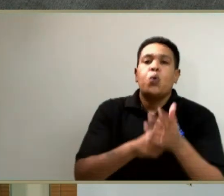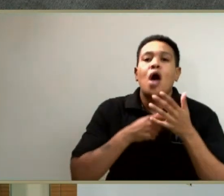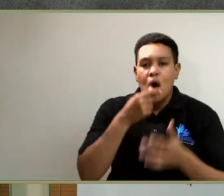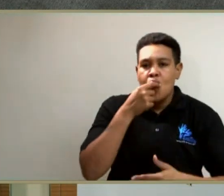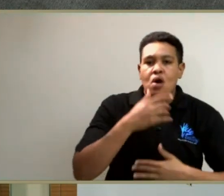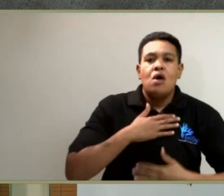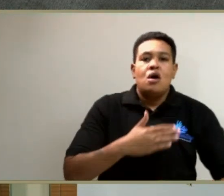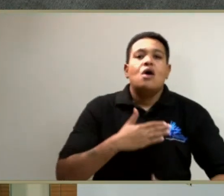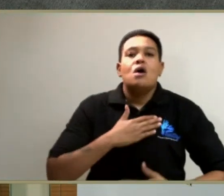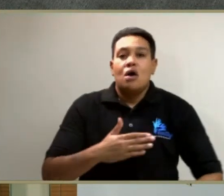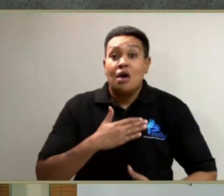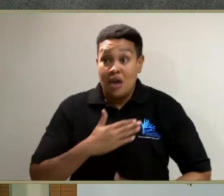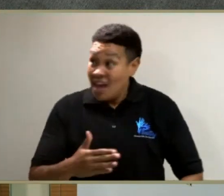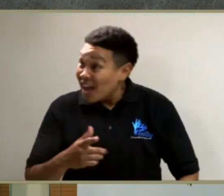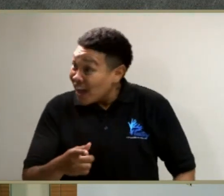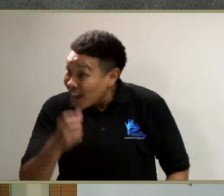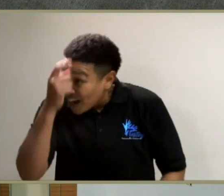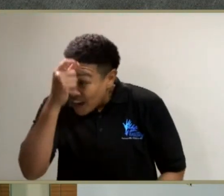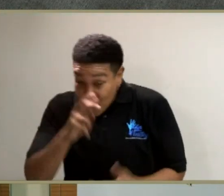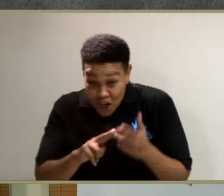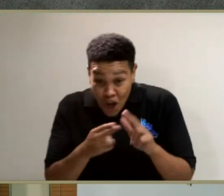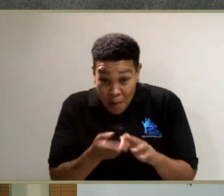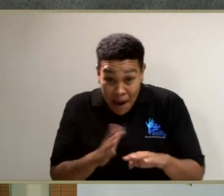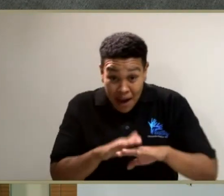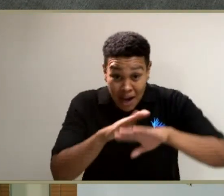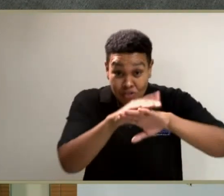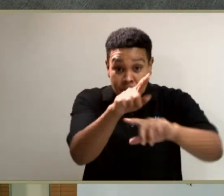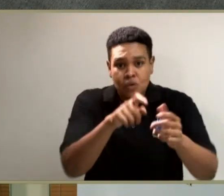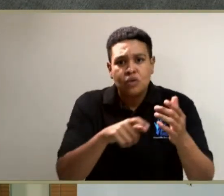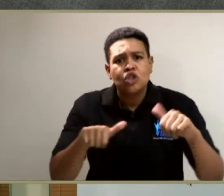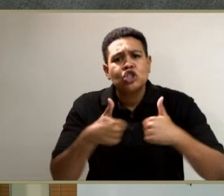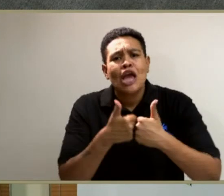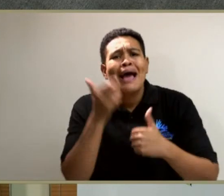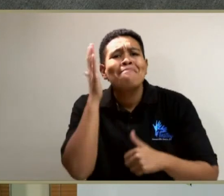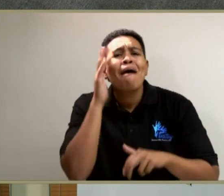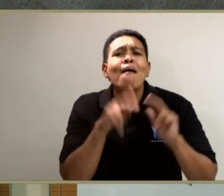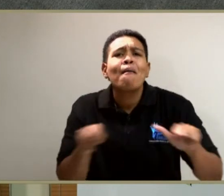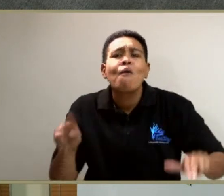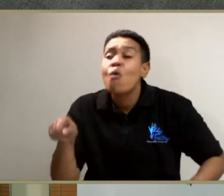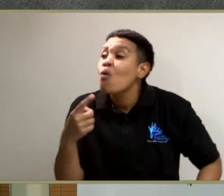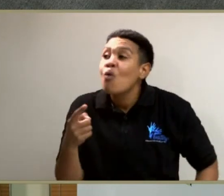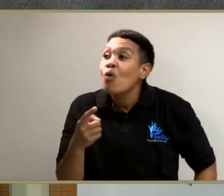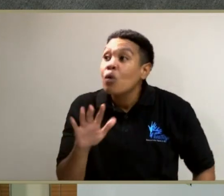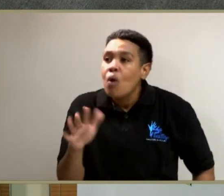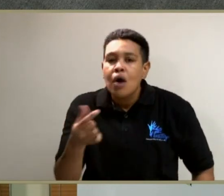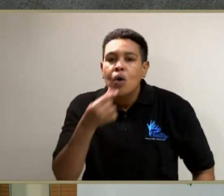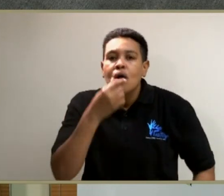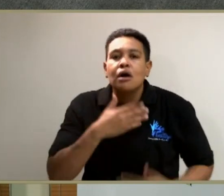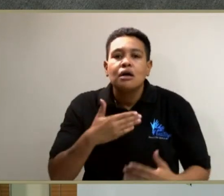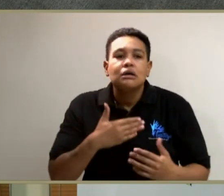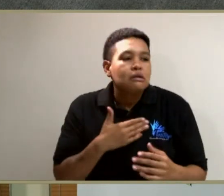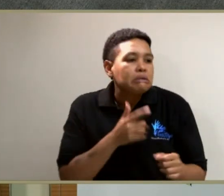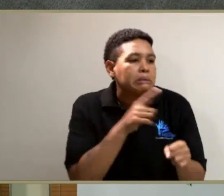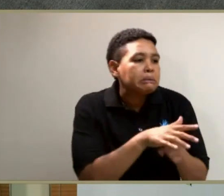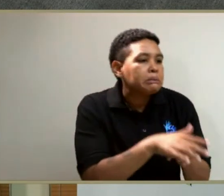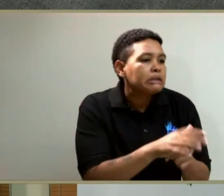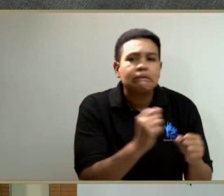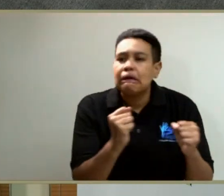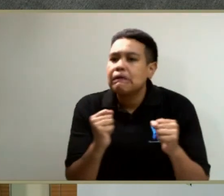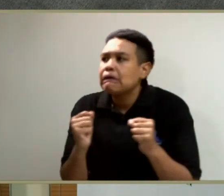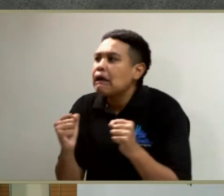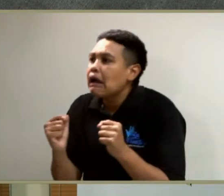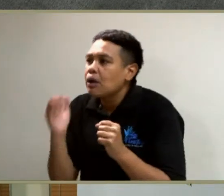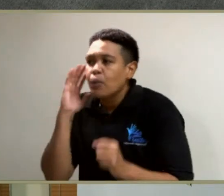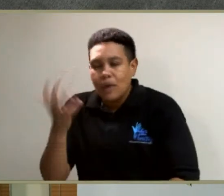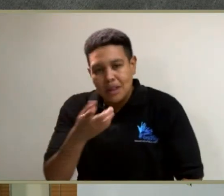then we are going to have not just a challenge with bed occupancy, but also a challenge with oxygen supplies.